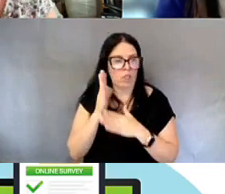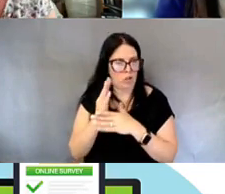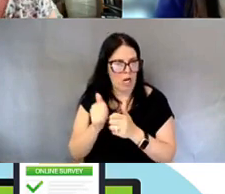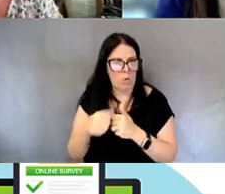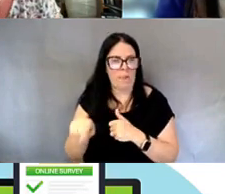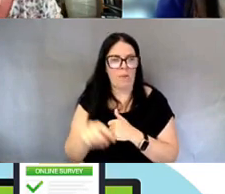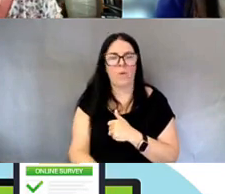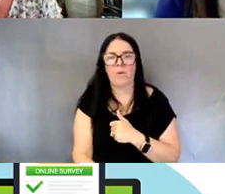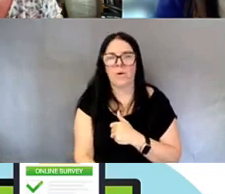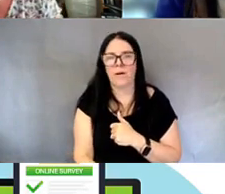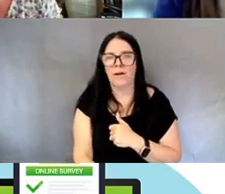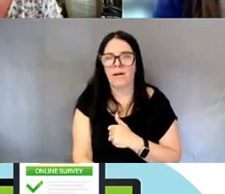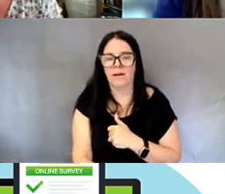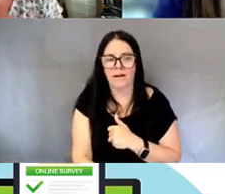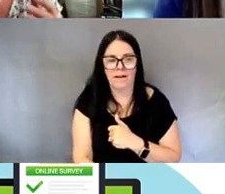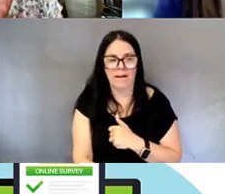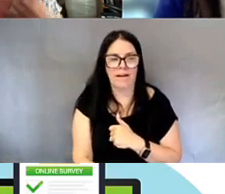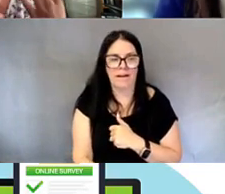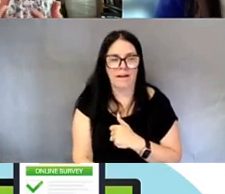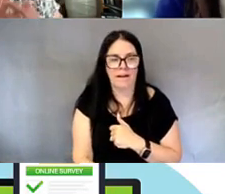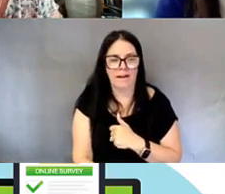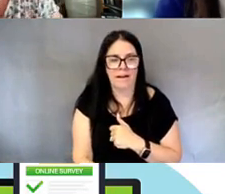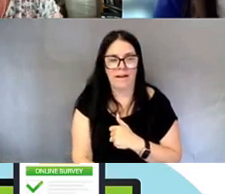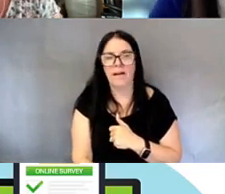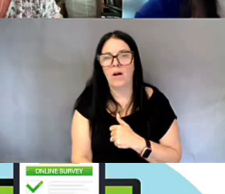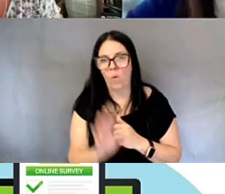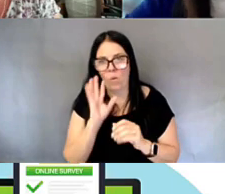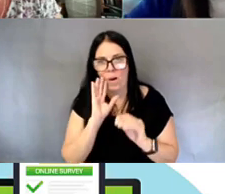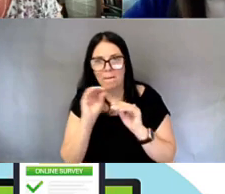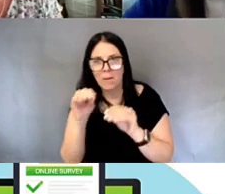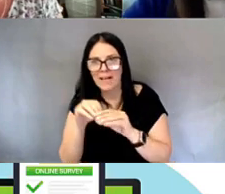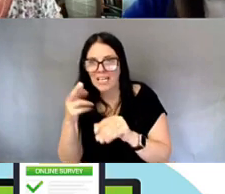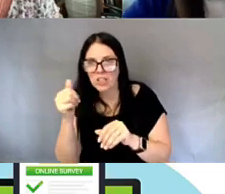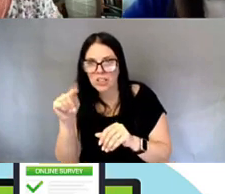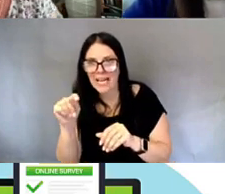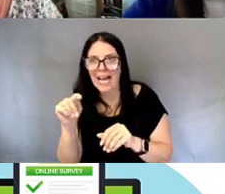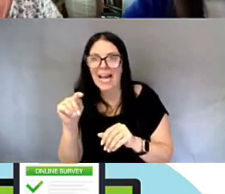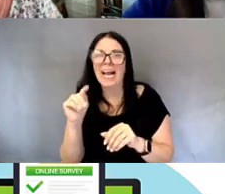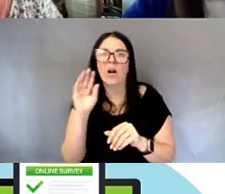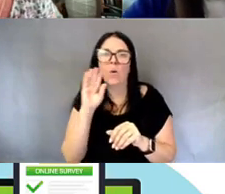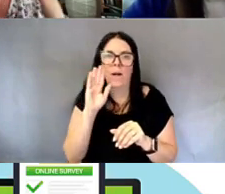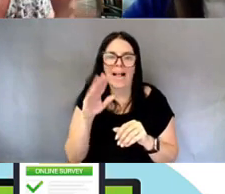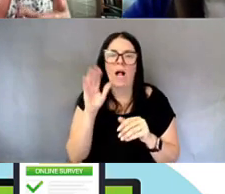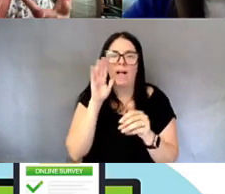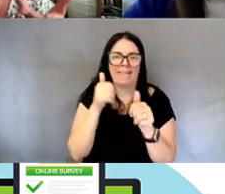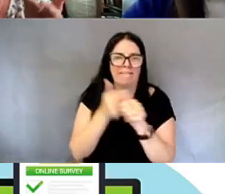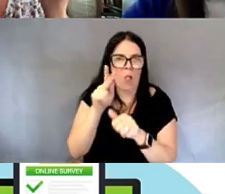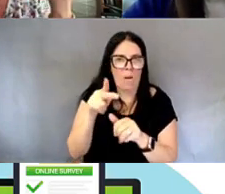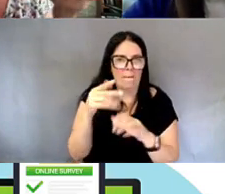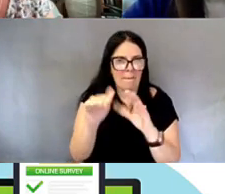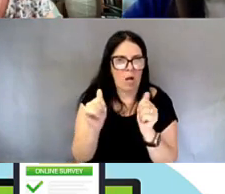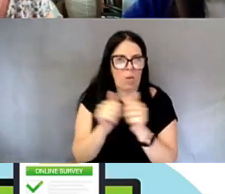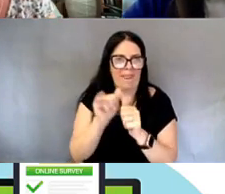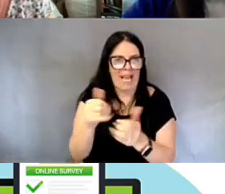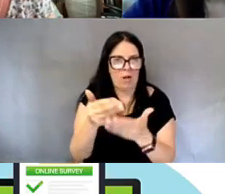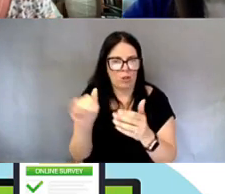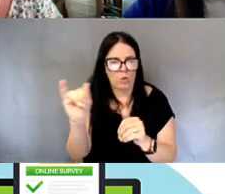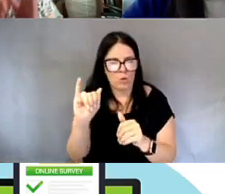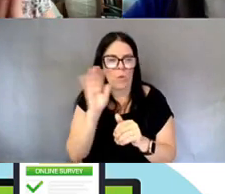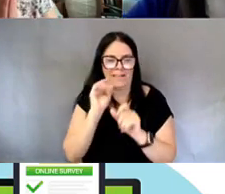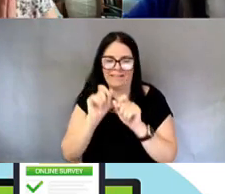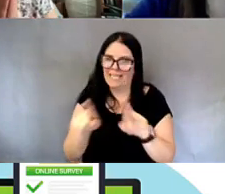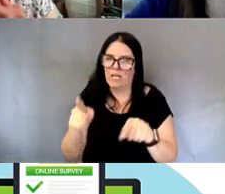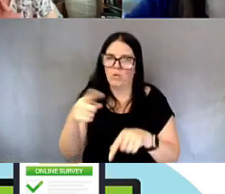2 resources we put in the chat for you, and then I will send a follow-up email with those resources as well, as well as the recording.